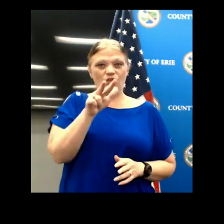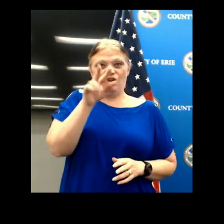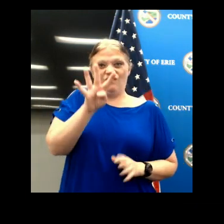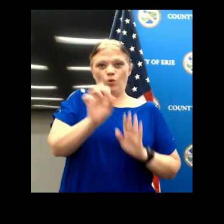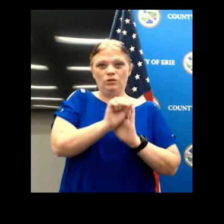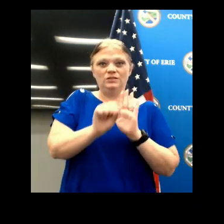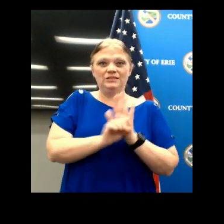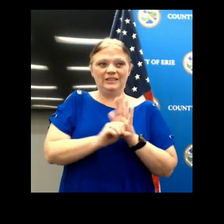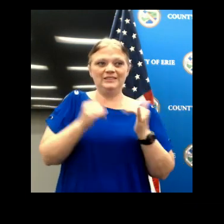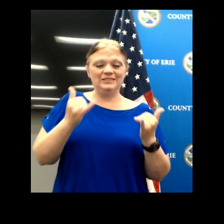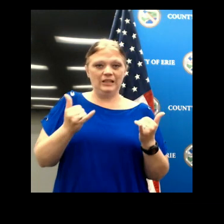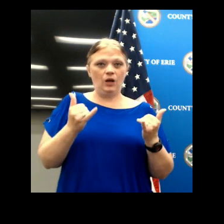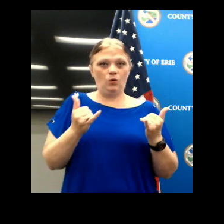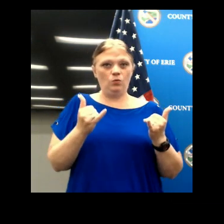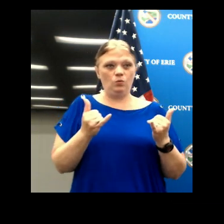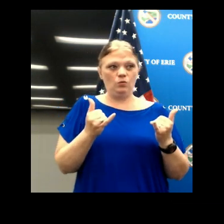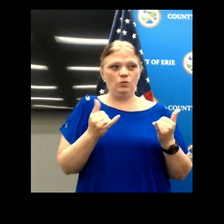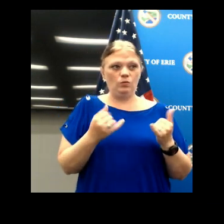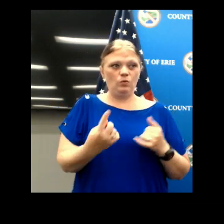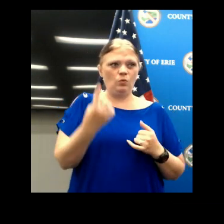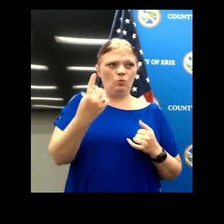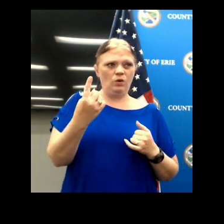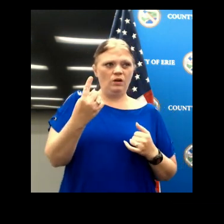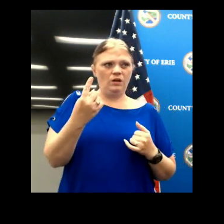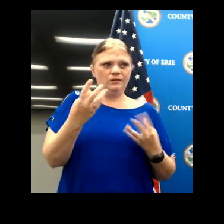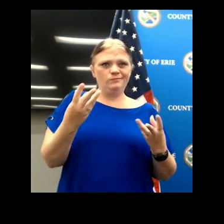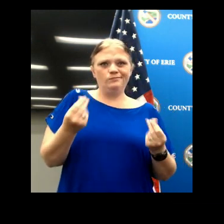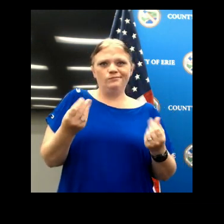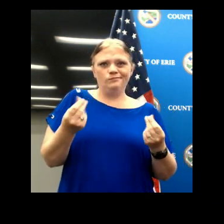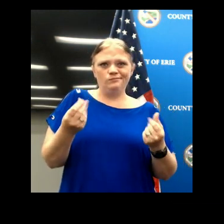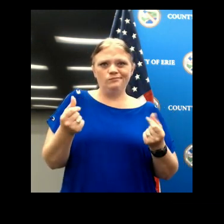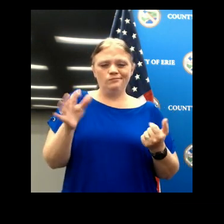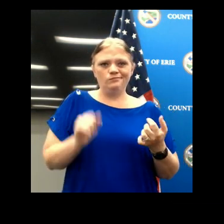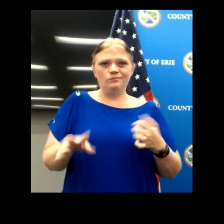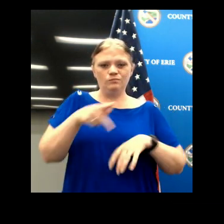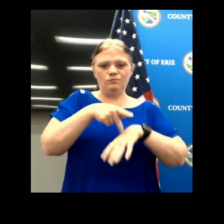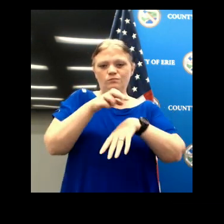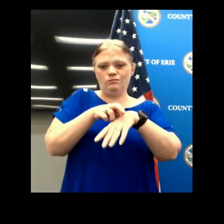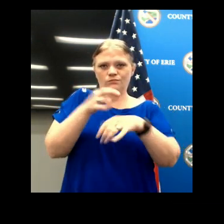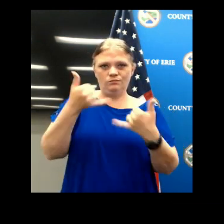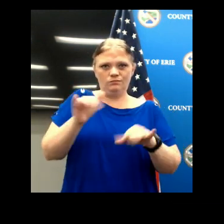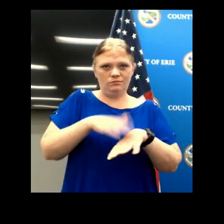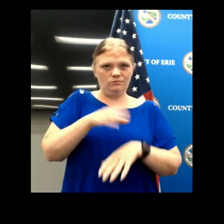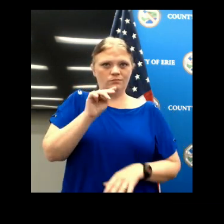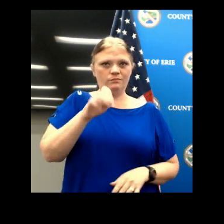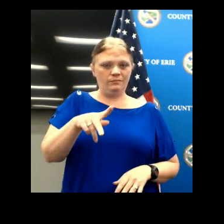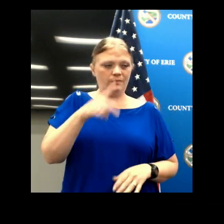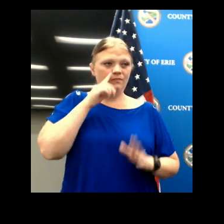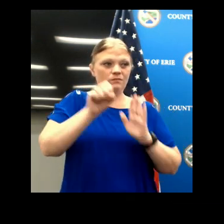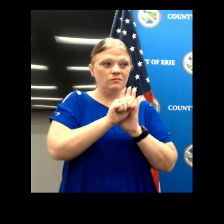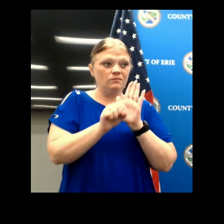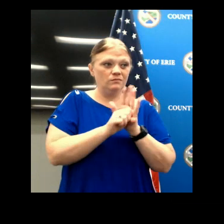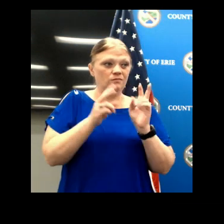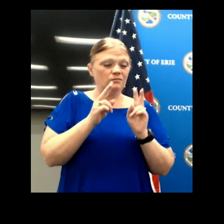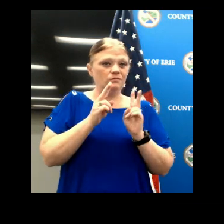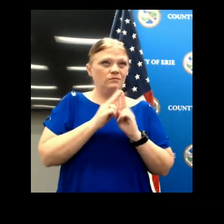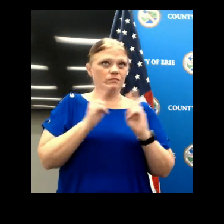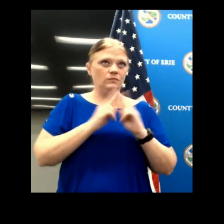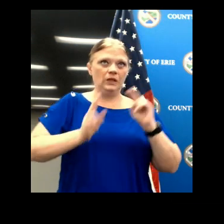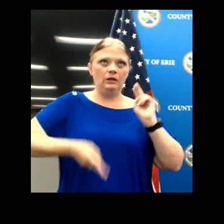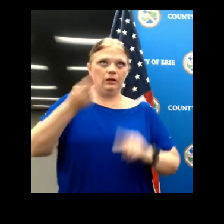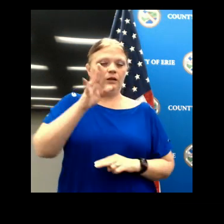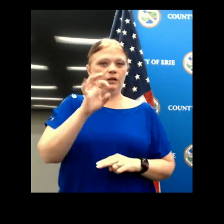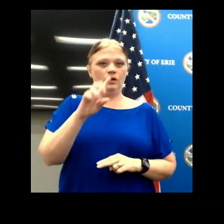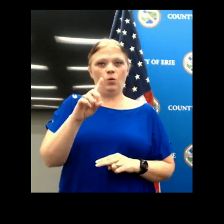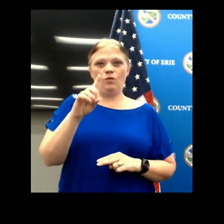now and one territory, Puerto Rico, that are still on the map of states with very high